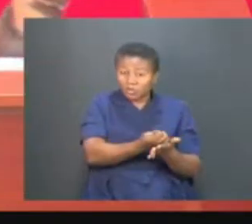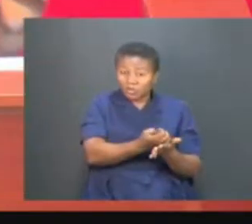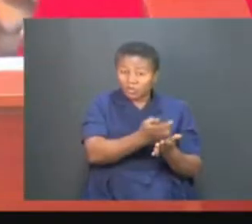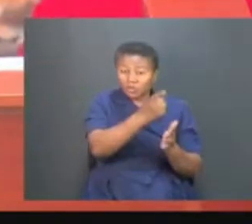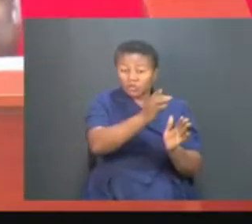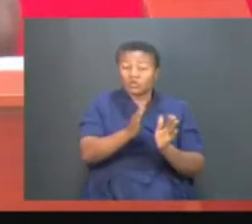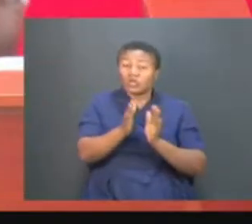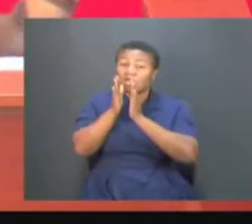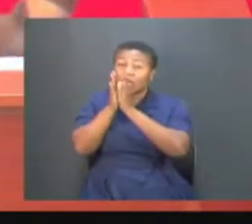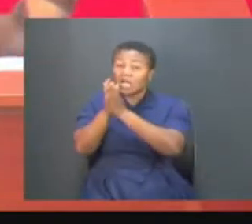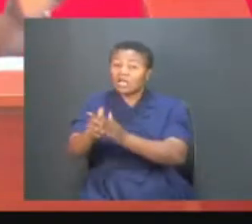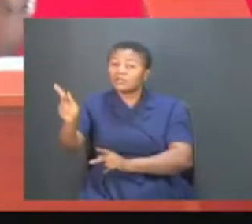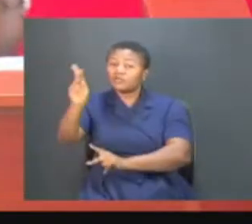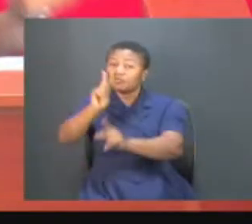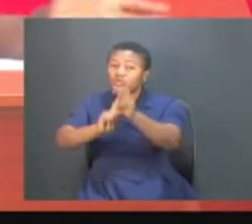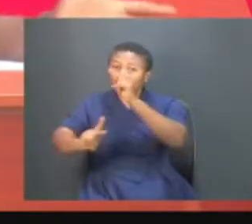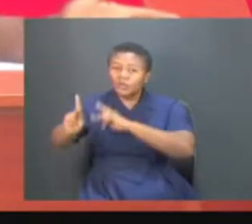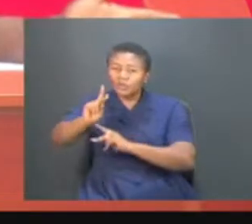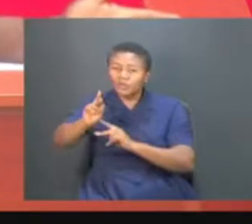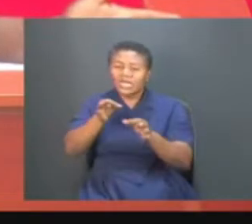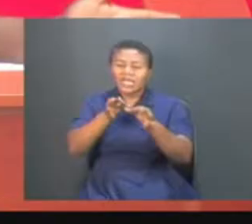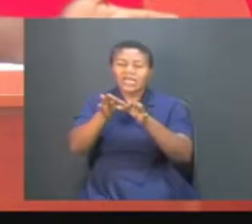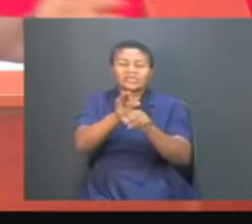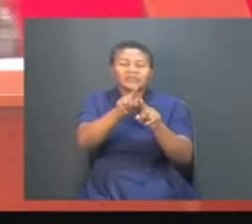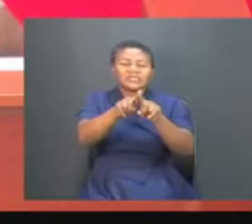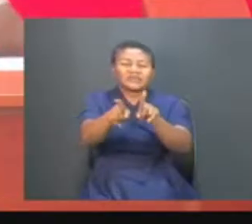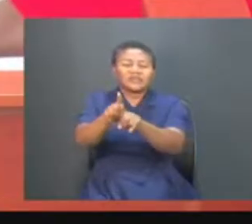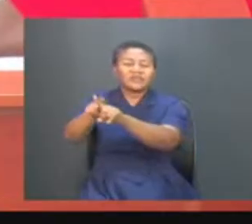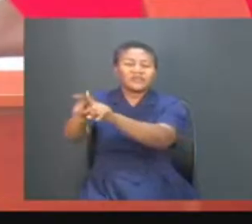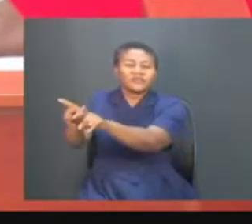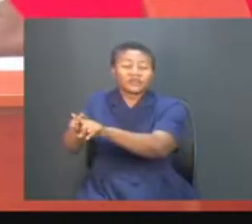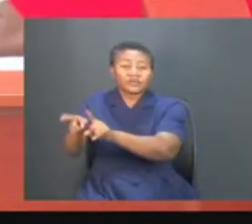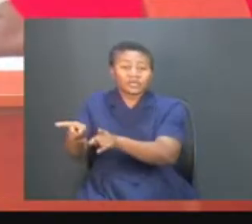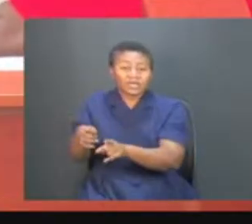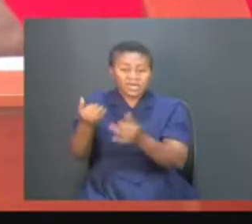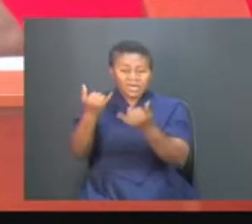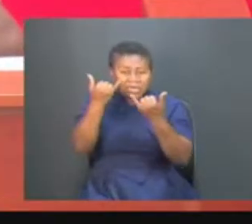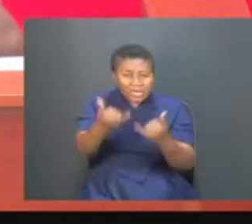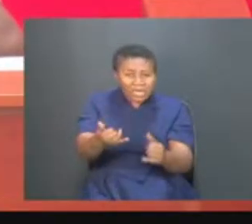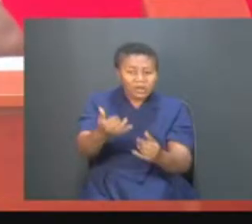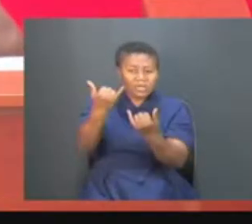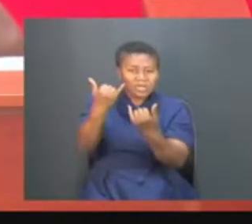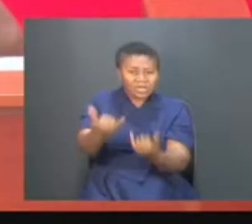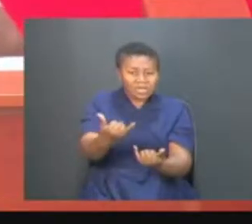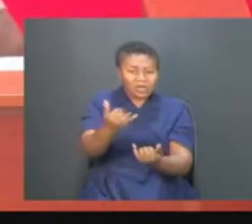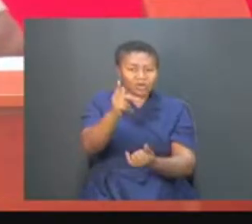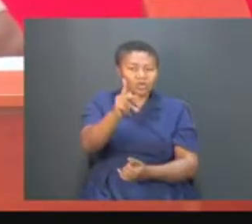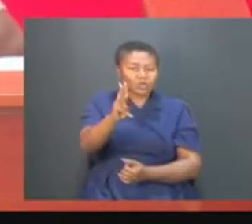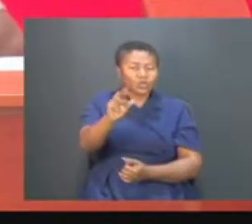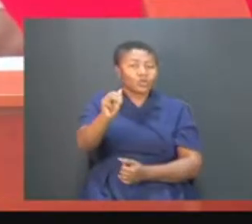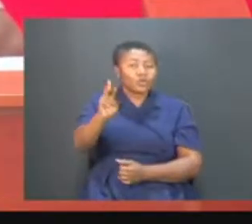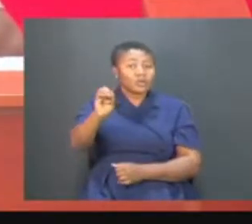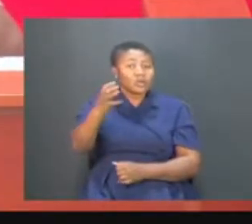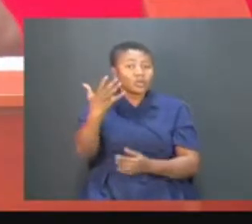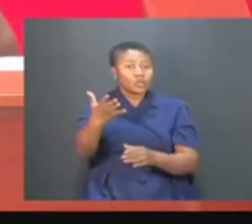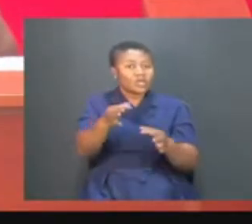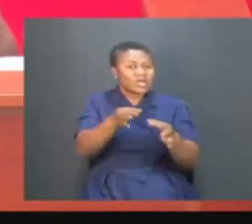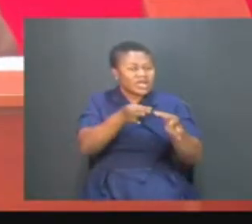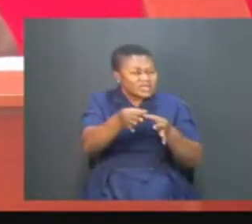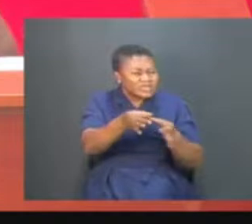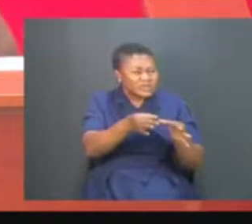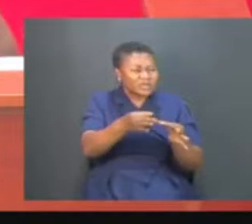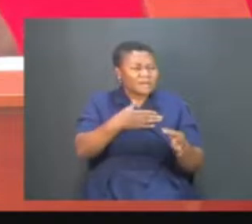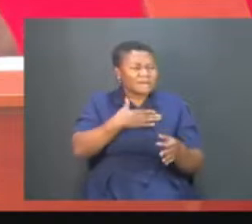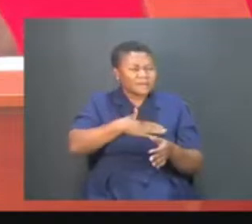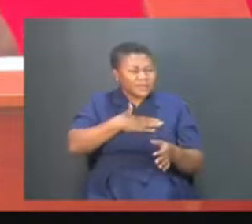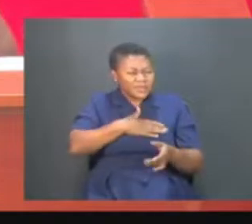and they give you different definition. So he is on that point that you have raised. Okay. So let's listen to